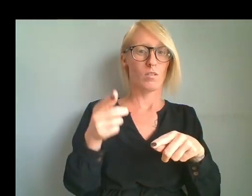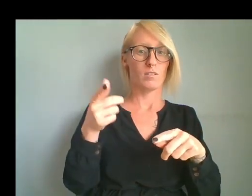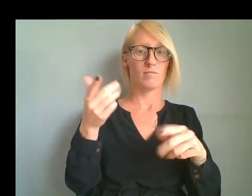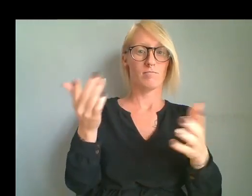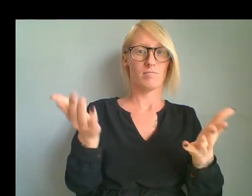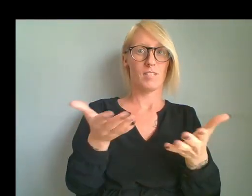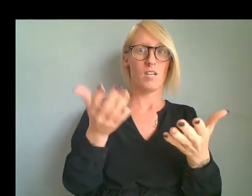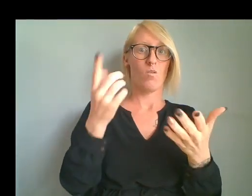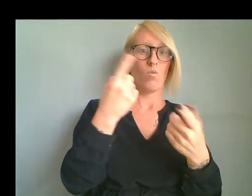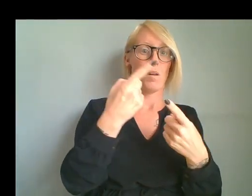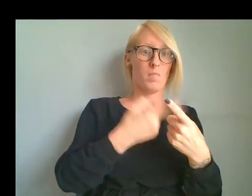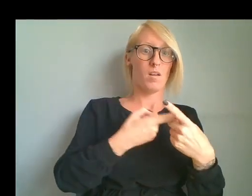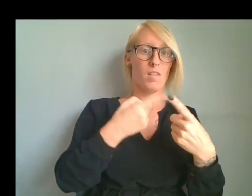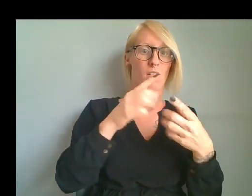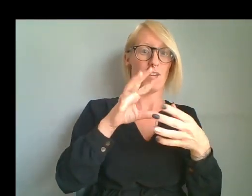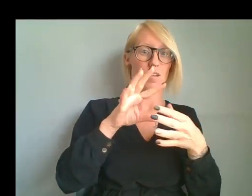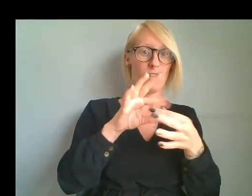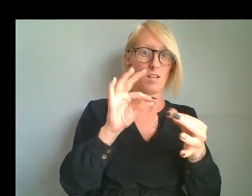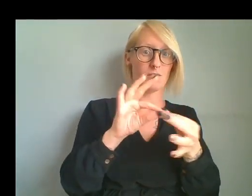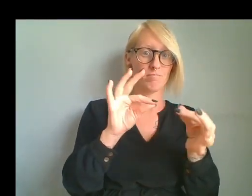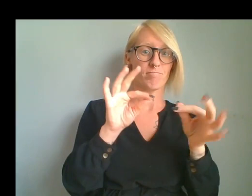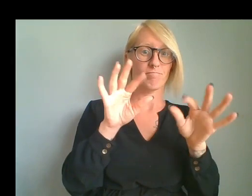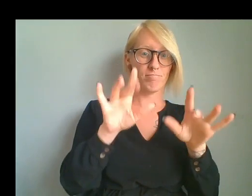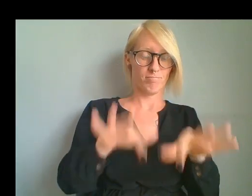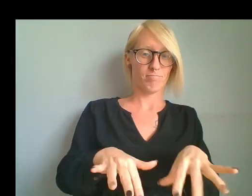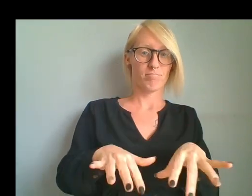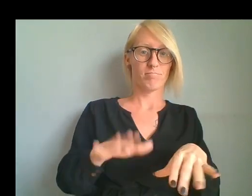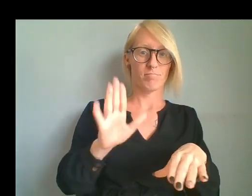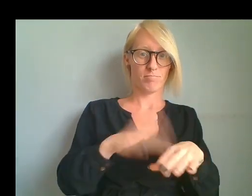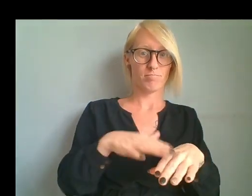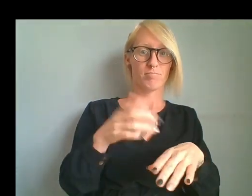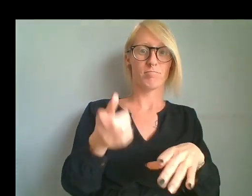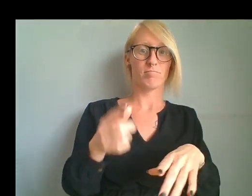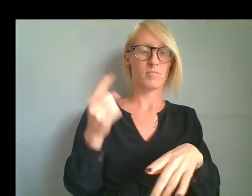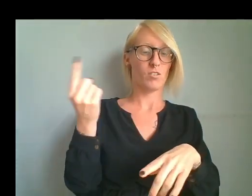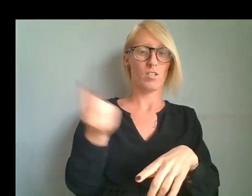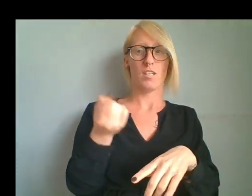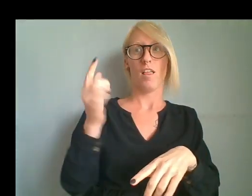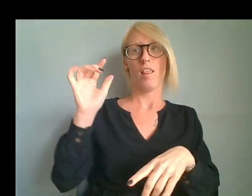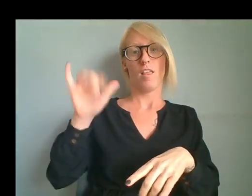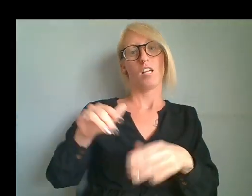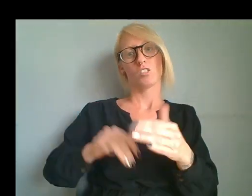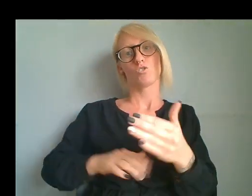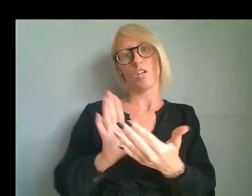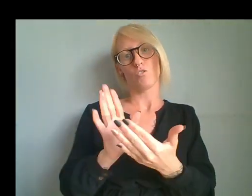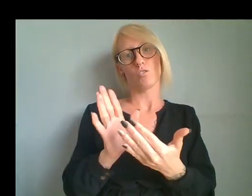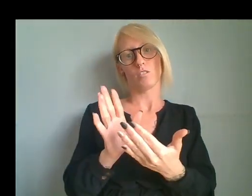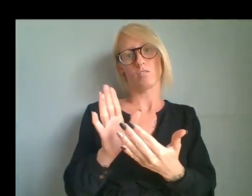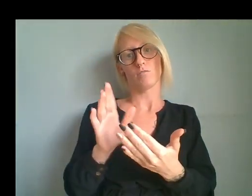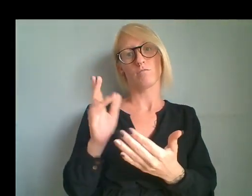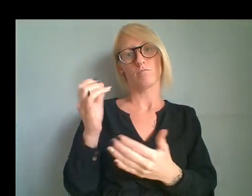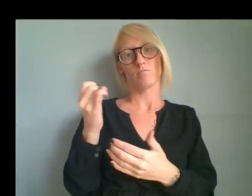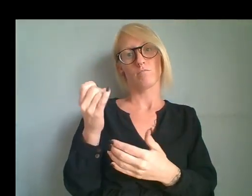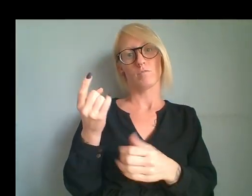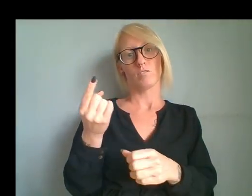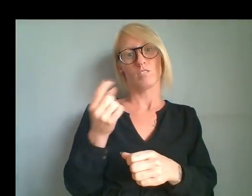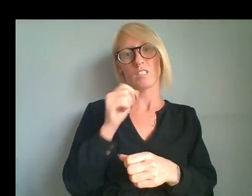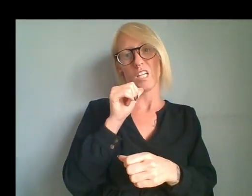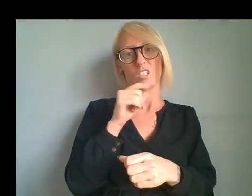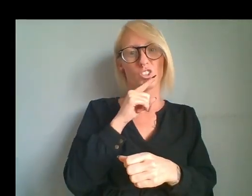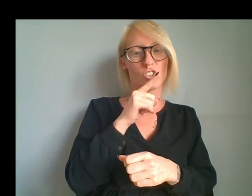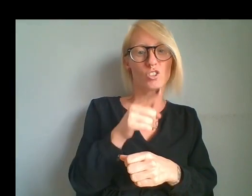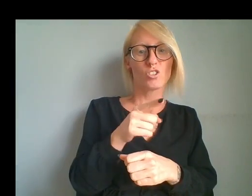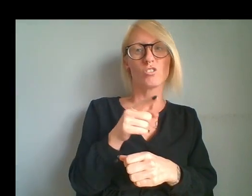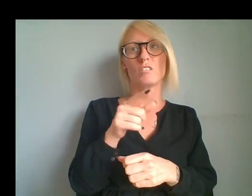it. So that's just a strategy I suggest to people. If you're just not sure about whether or not to do the blog, if you do